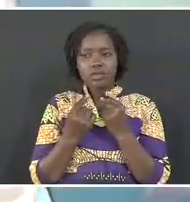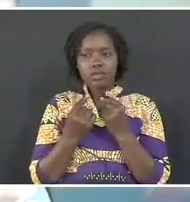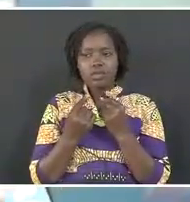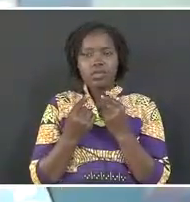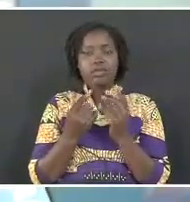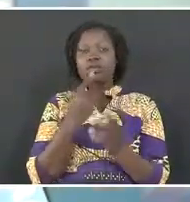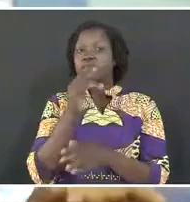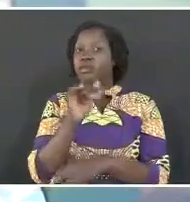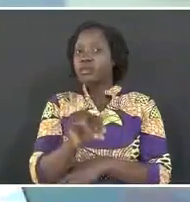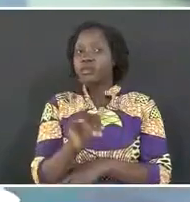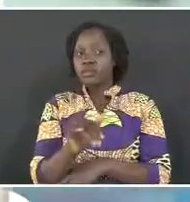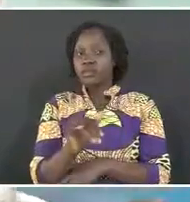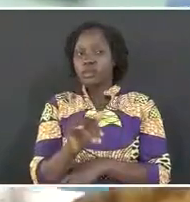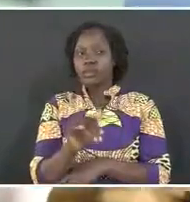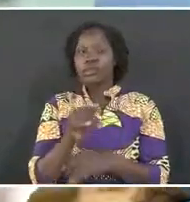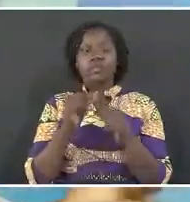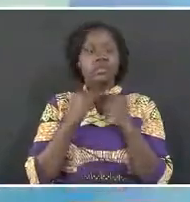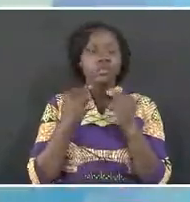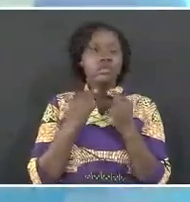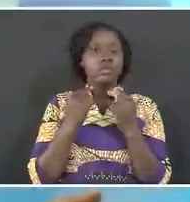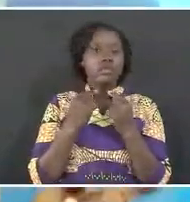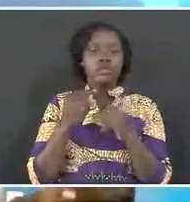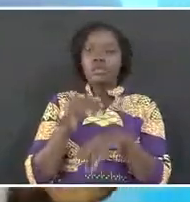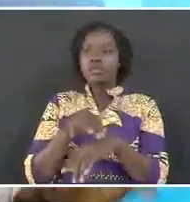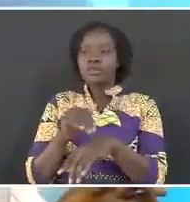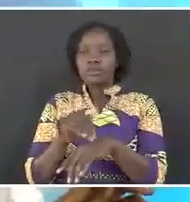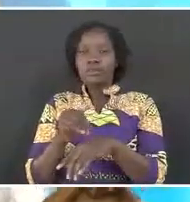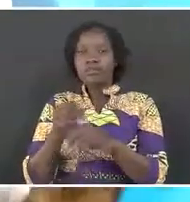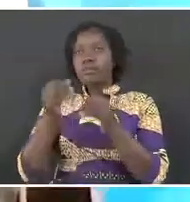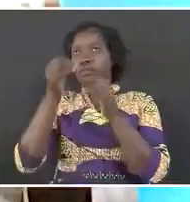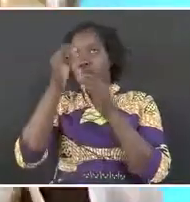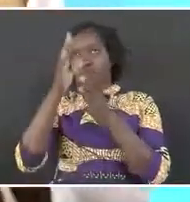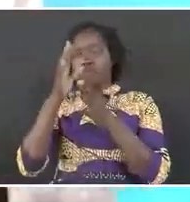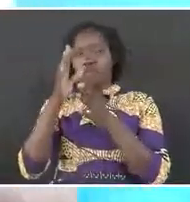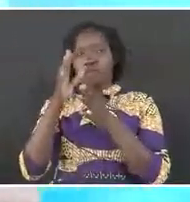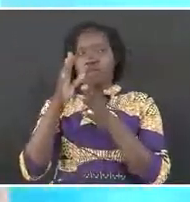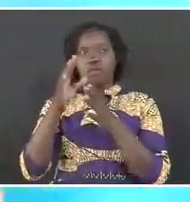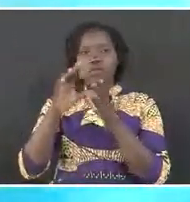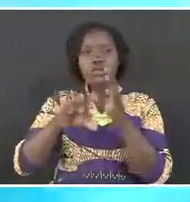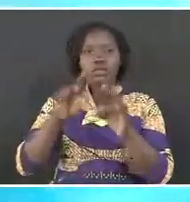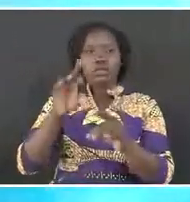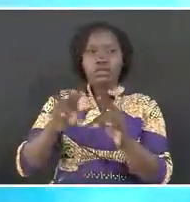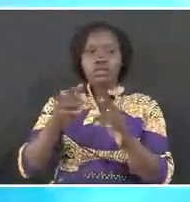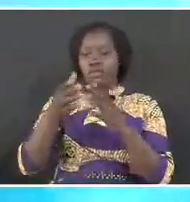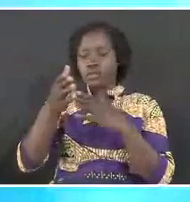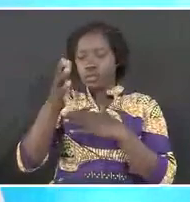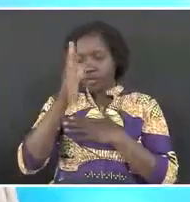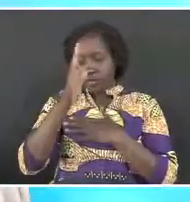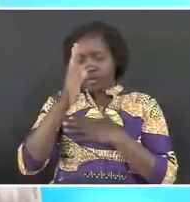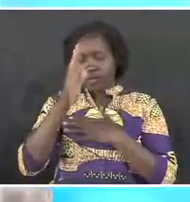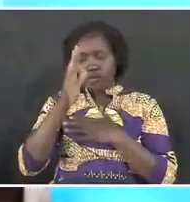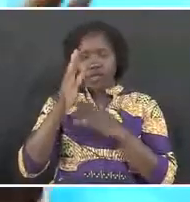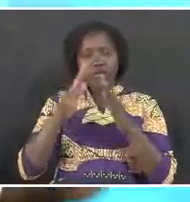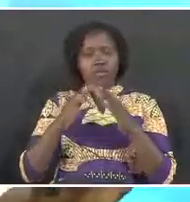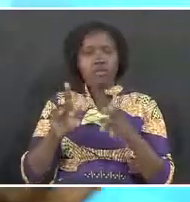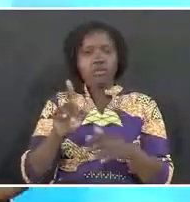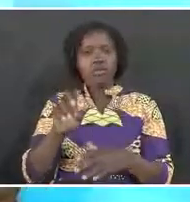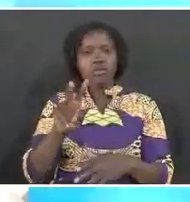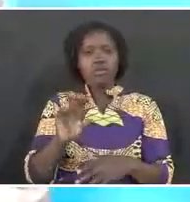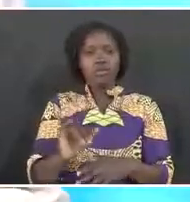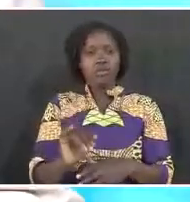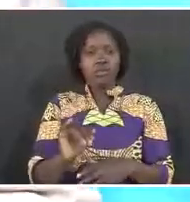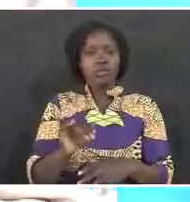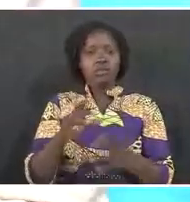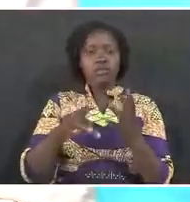We saw that priests were called by God or were chosen by God. The house of Levi was chosen